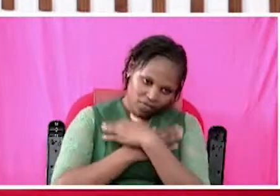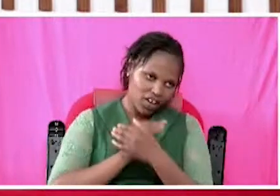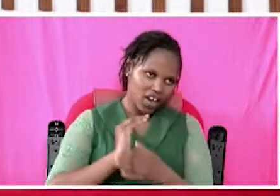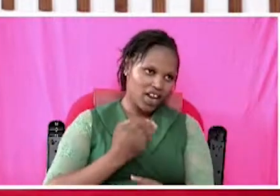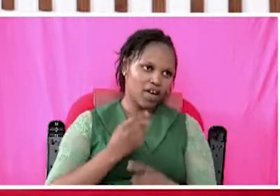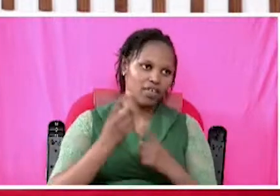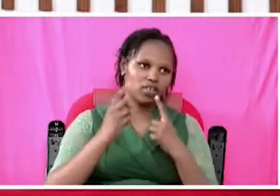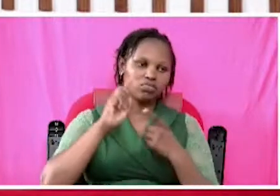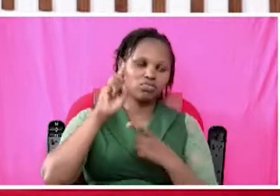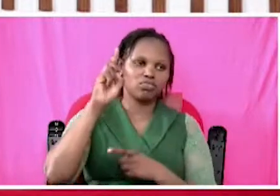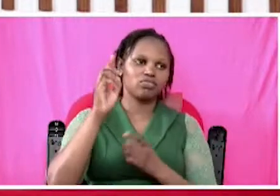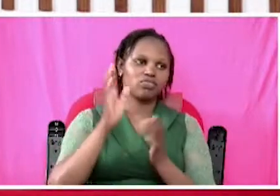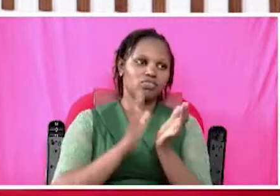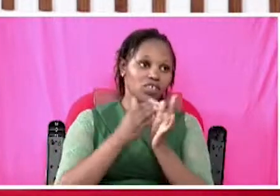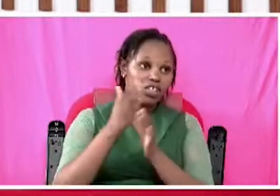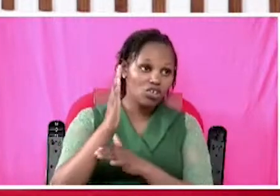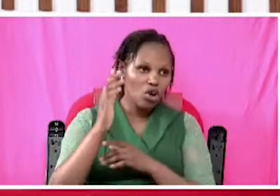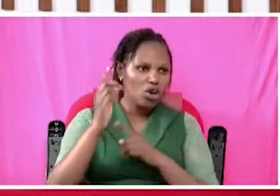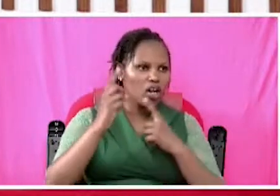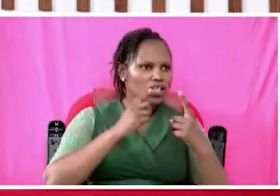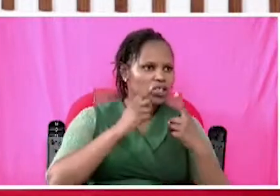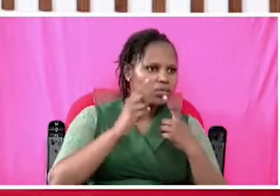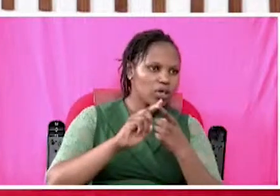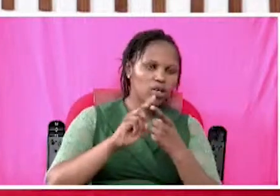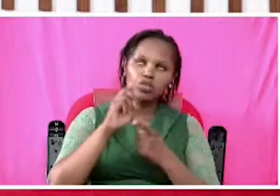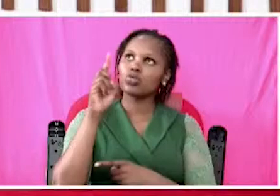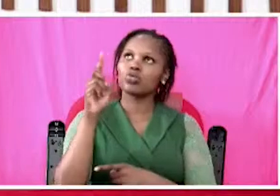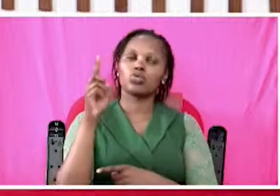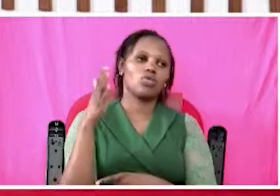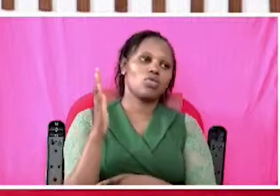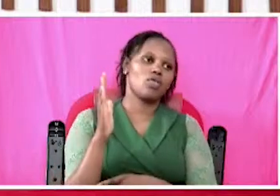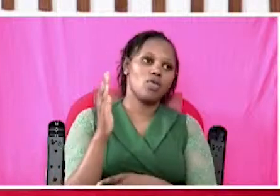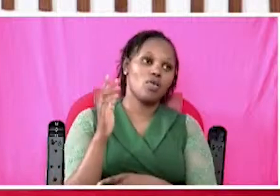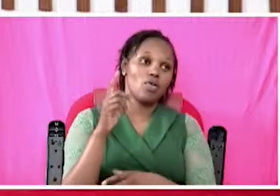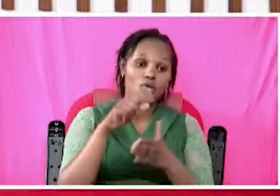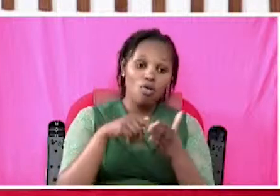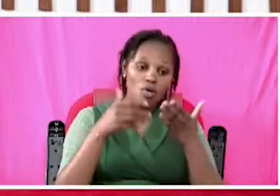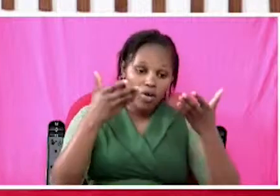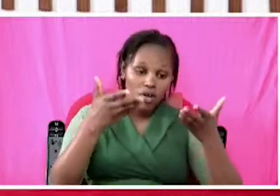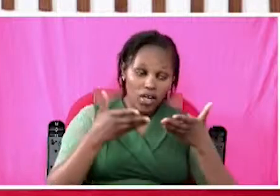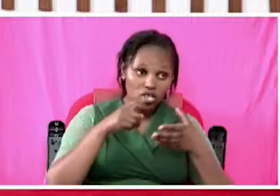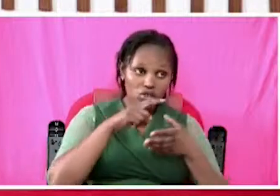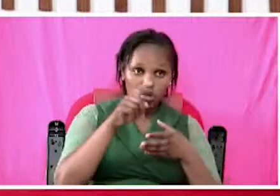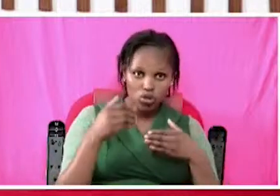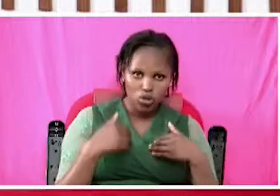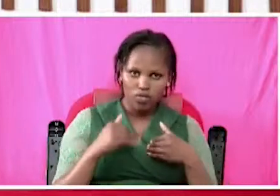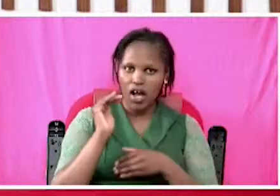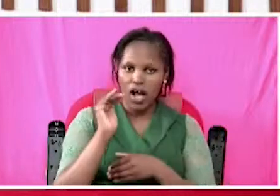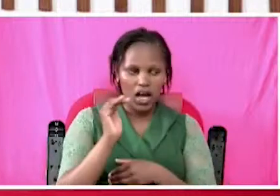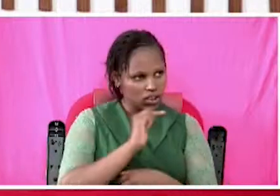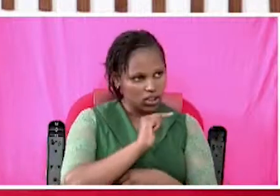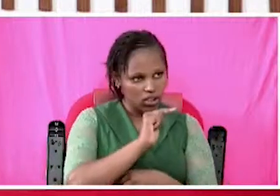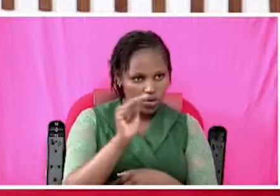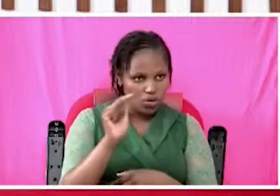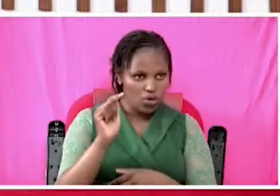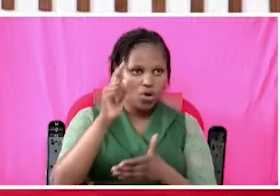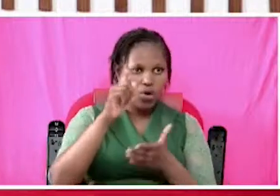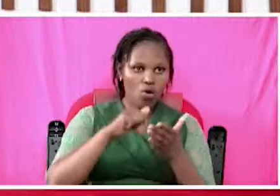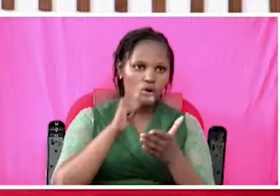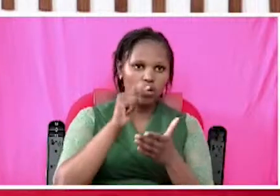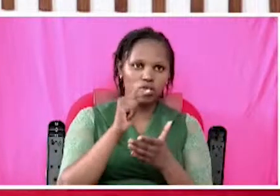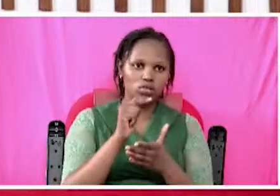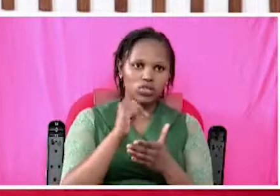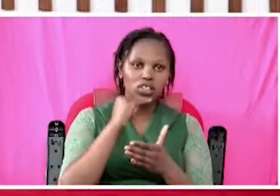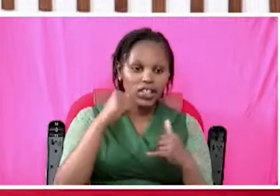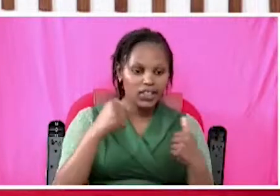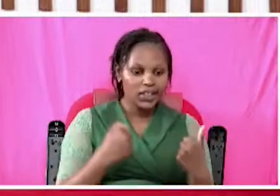God. I am your friend. Speak to me. Whatever issues that you have, he's asking you what is going on,